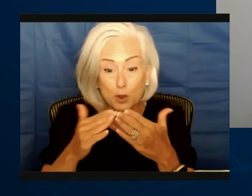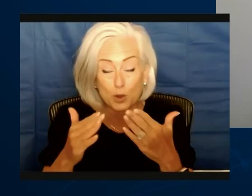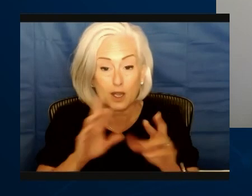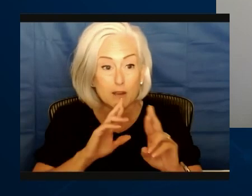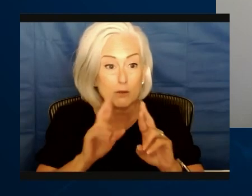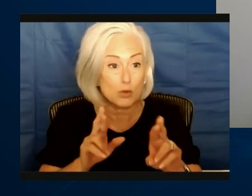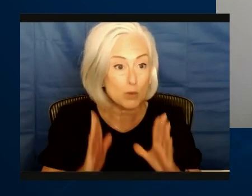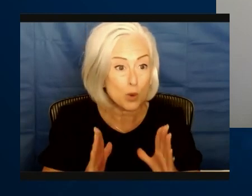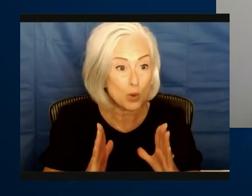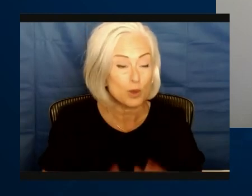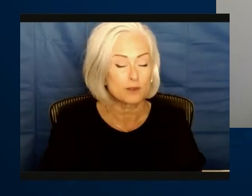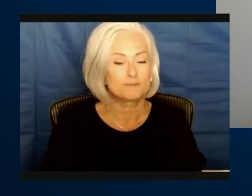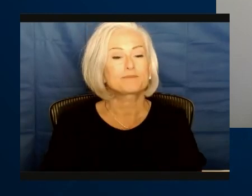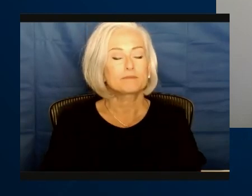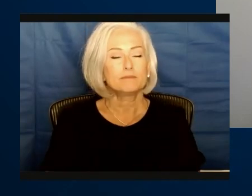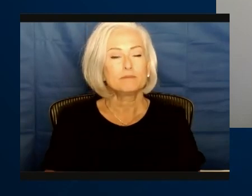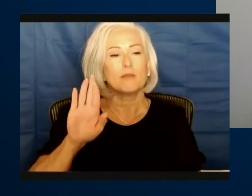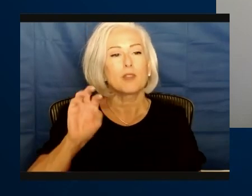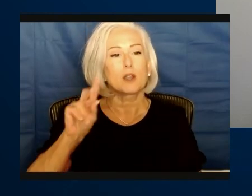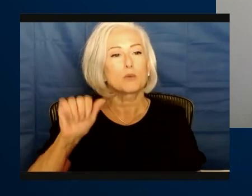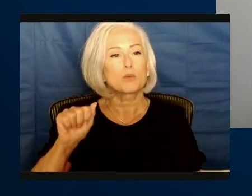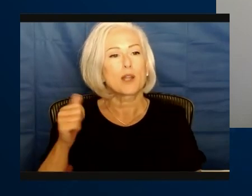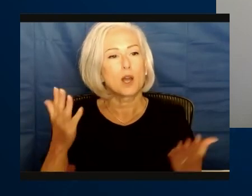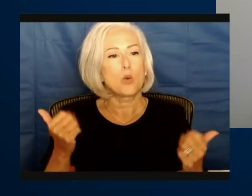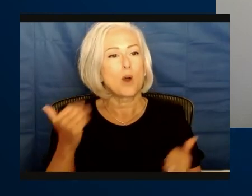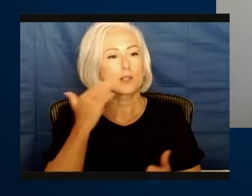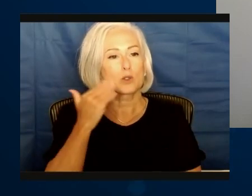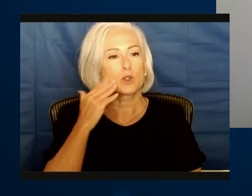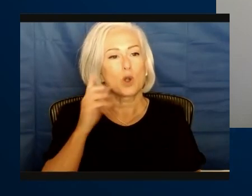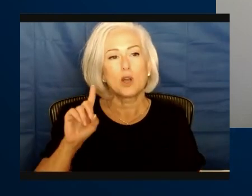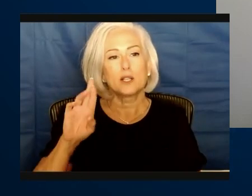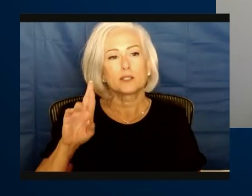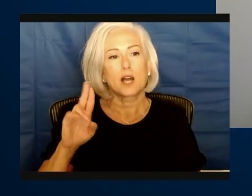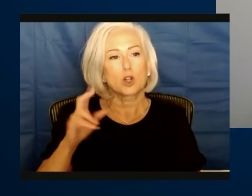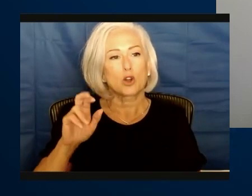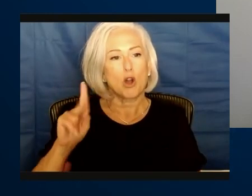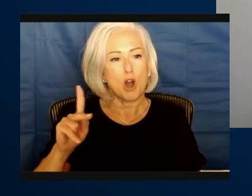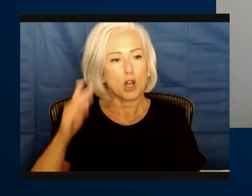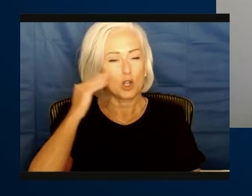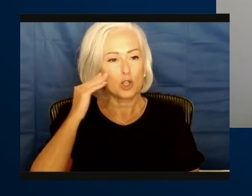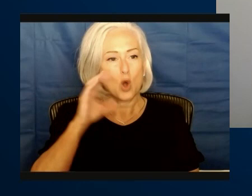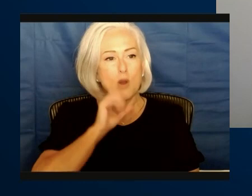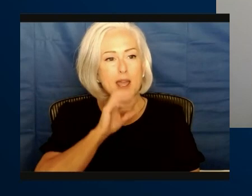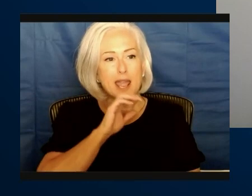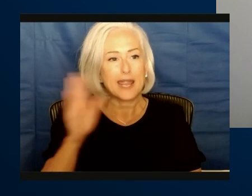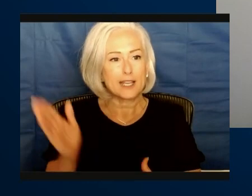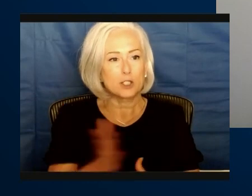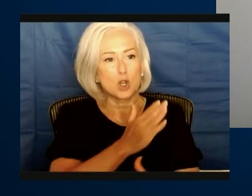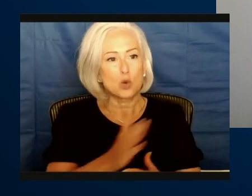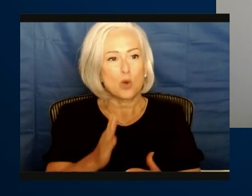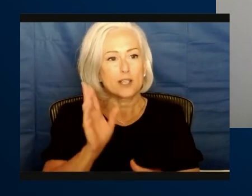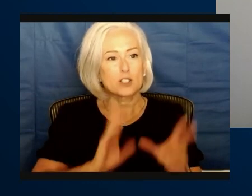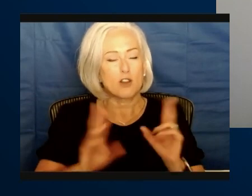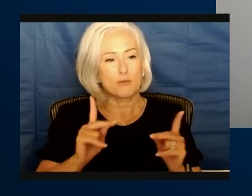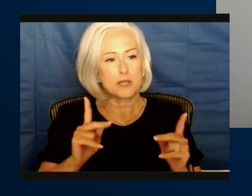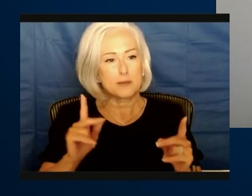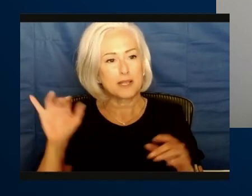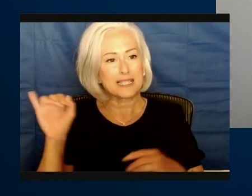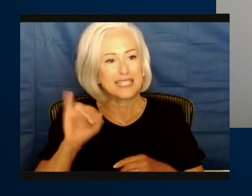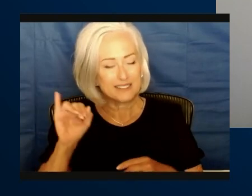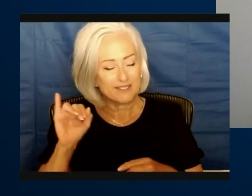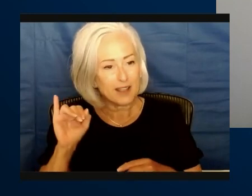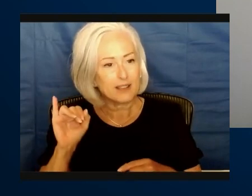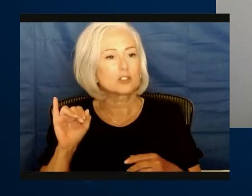few. Brenda wants to know if Dr. Hawkinson knows the age range of those infected in the hospital, even if we know here locally or just